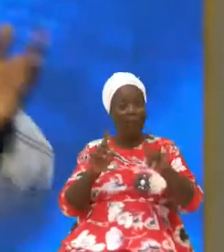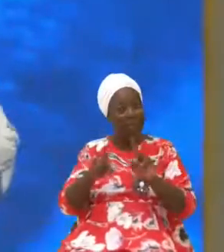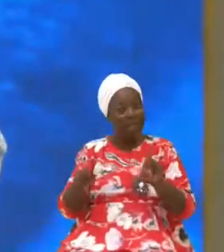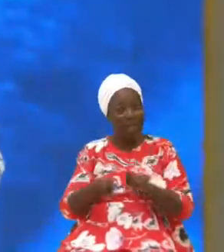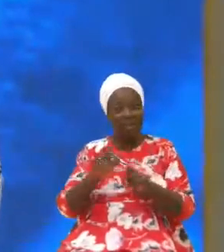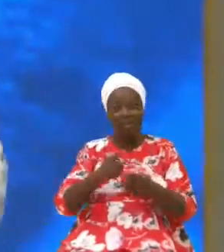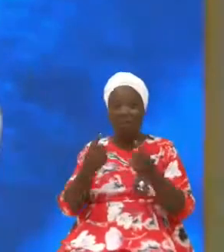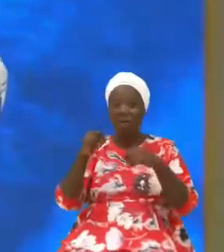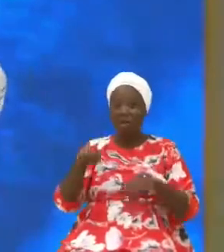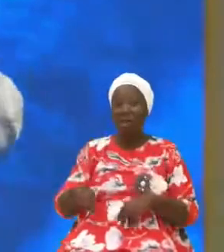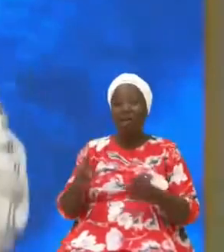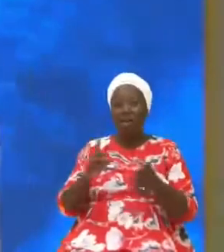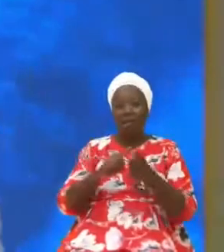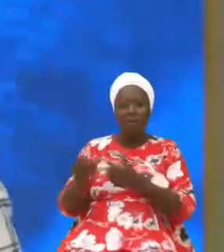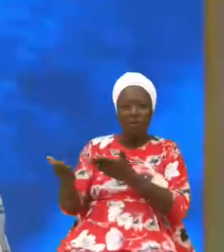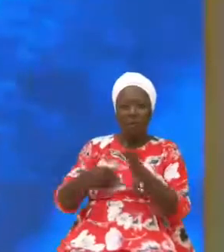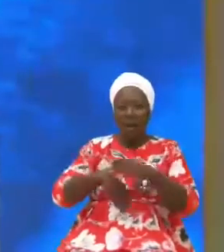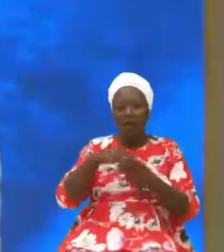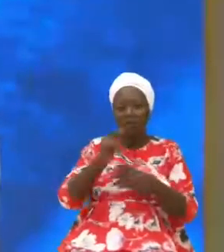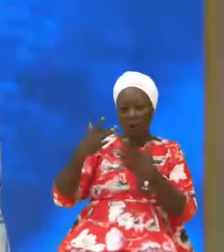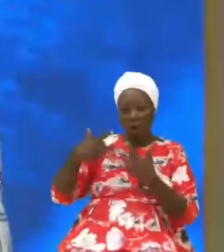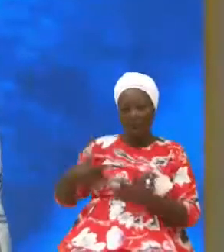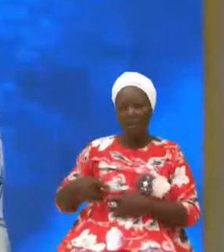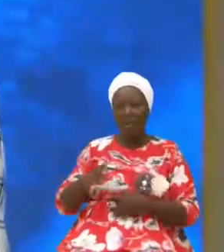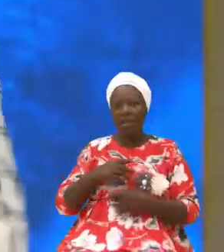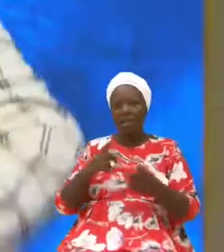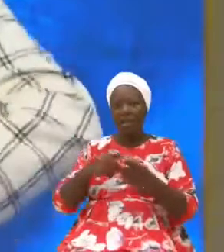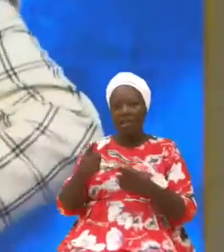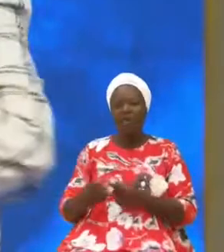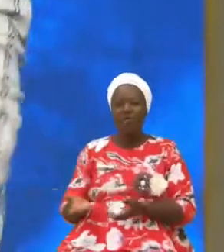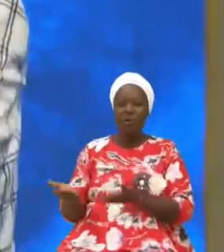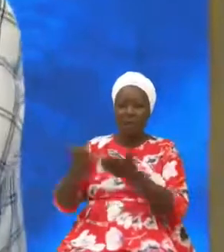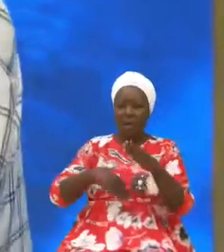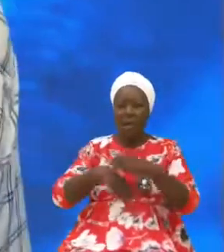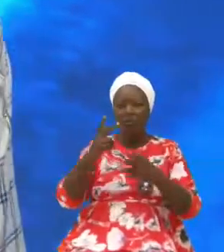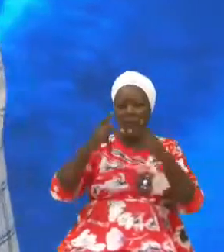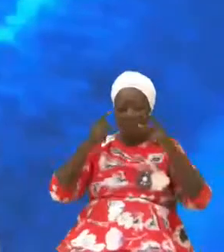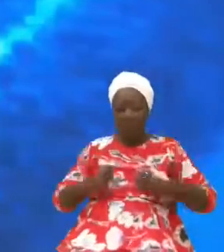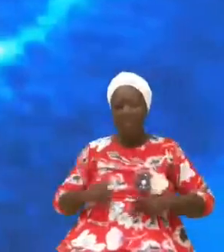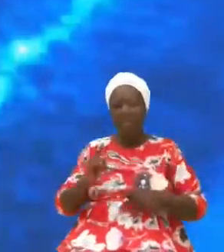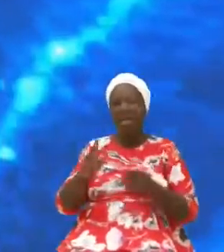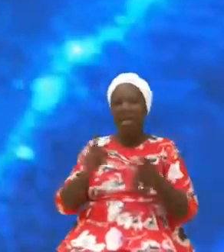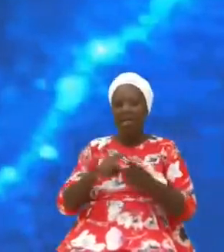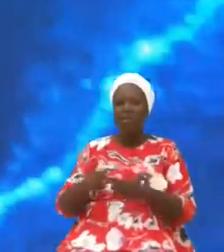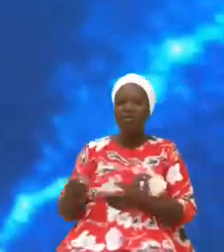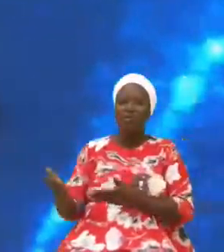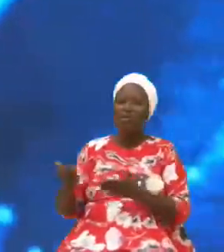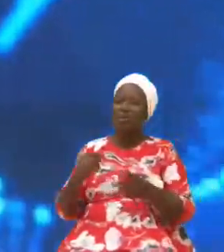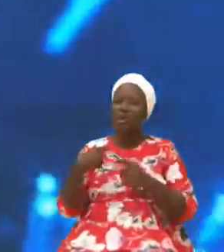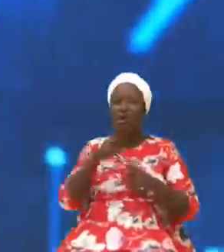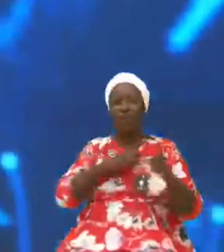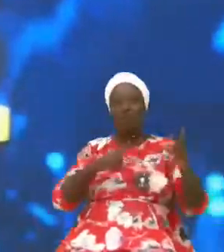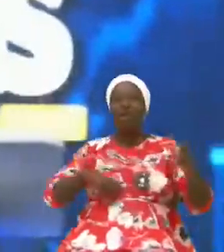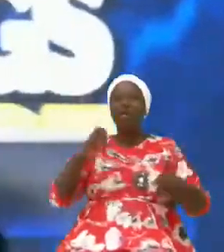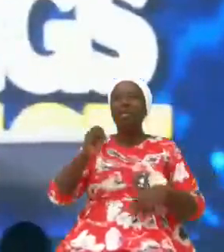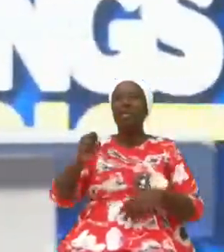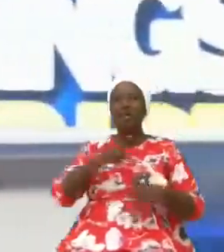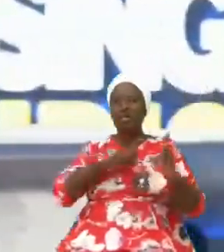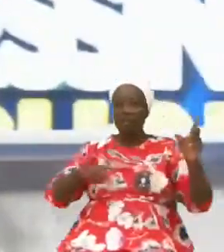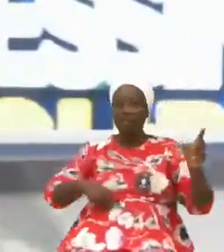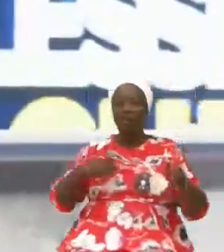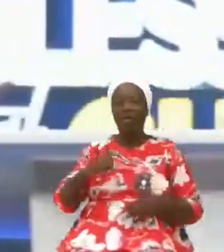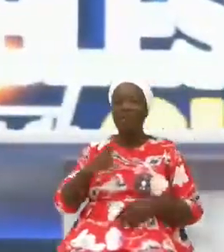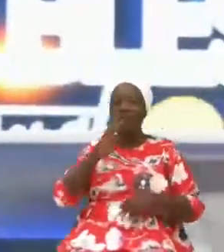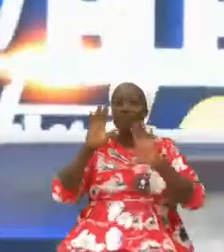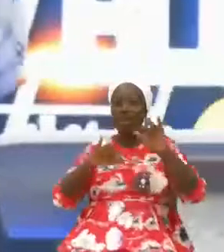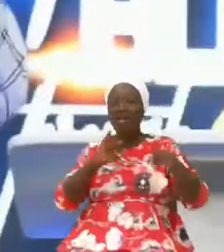beneficiaries of the showers. But as the rain is falling and you bring out your heart and you bring out your